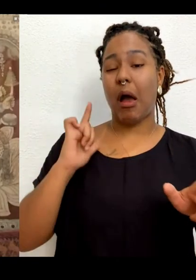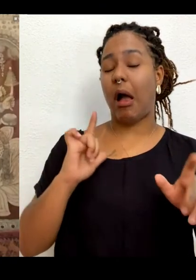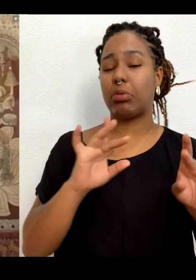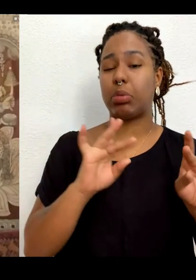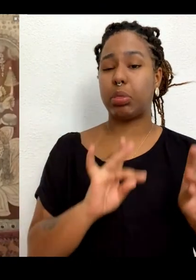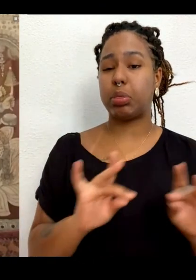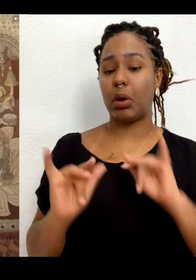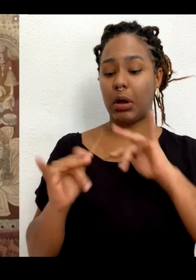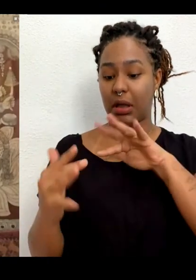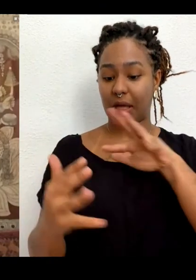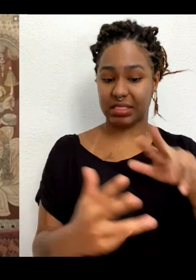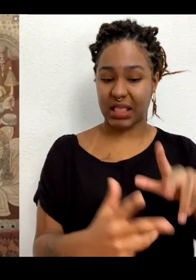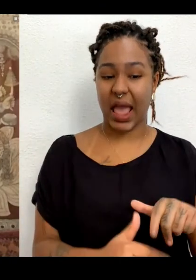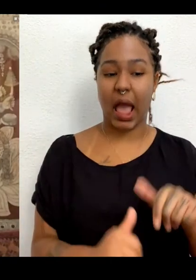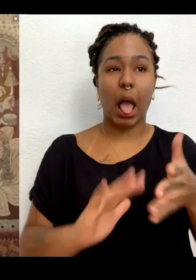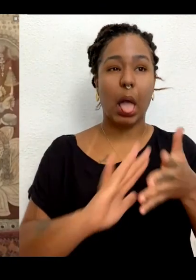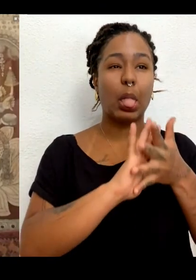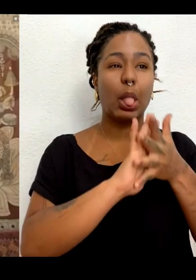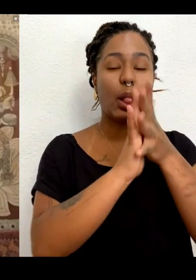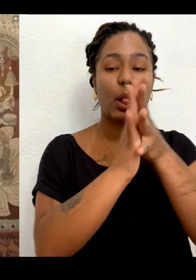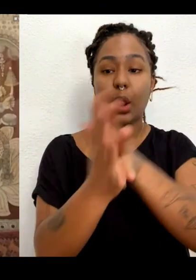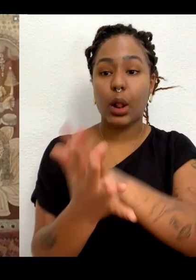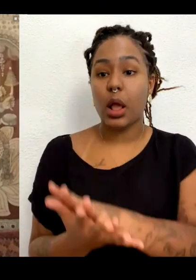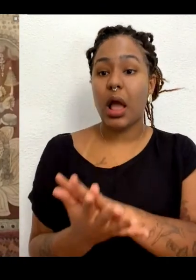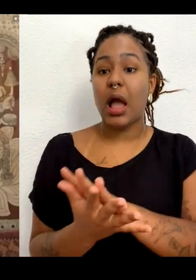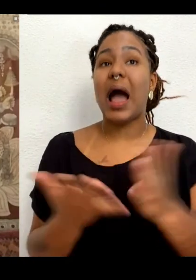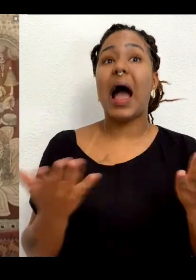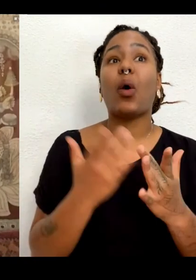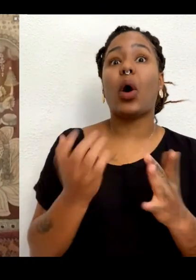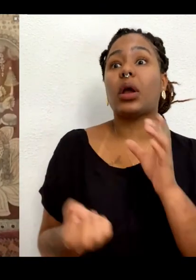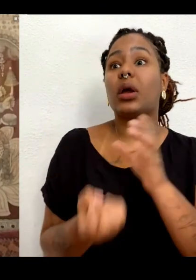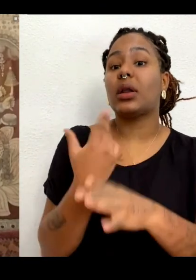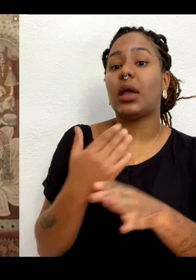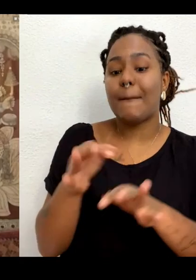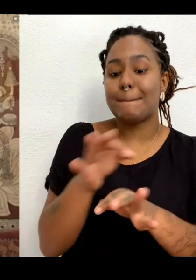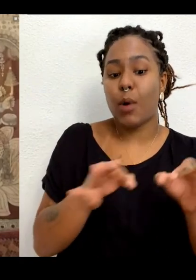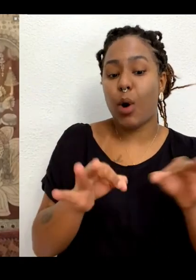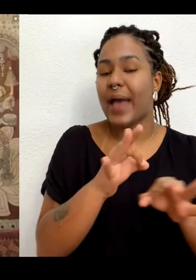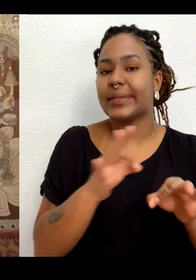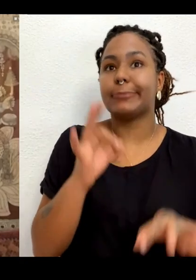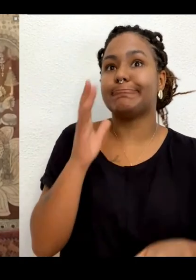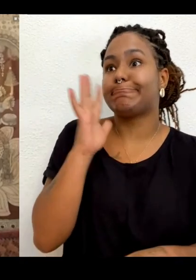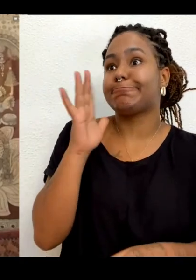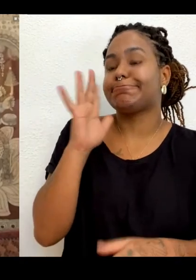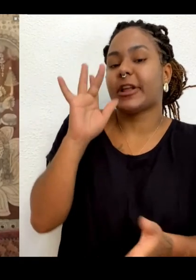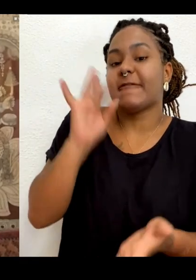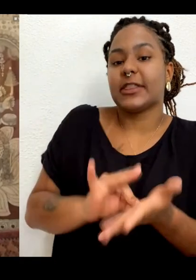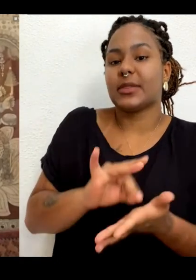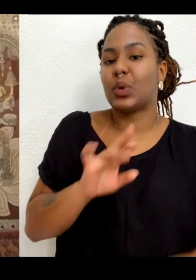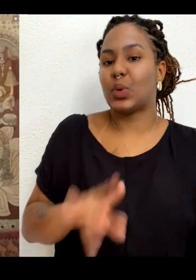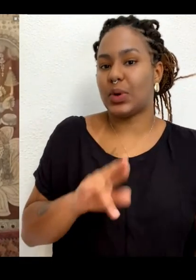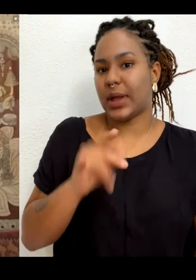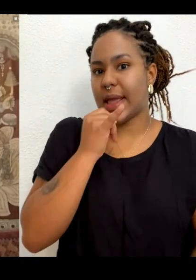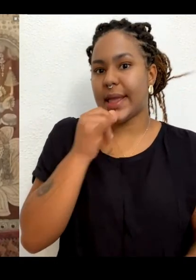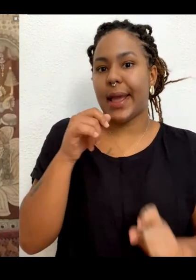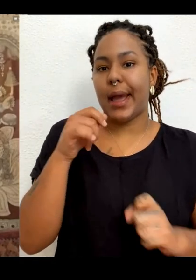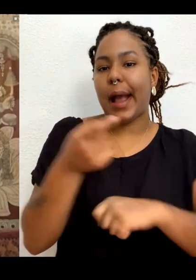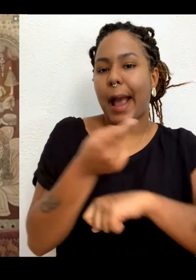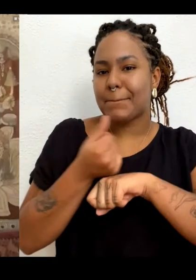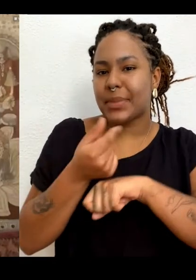globalization Capital was displaced by the financial economy and right now the financial asset management